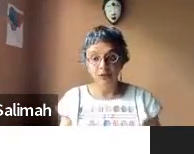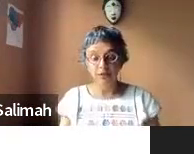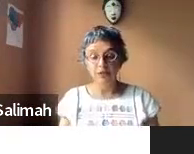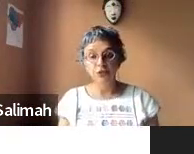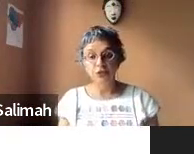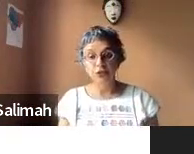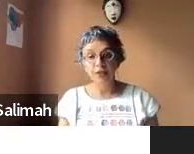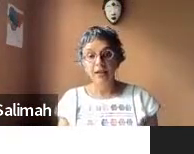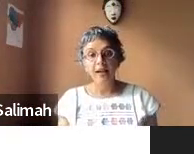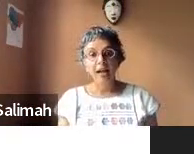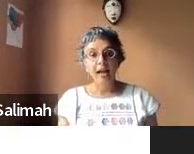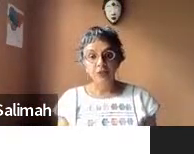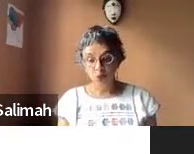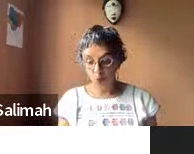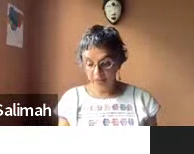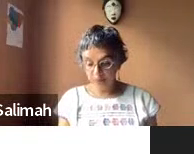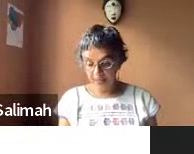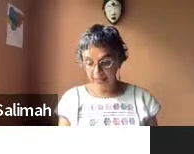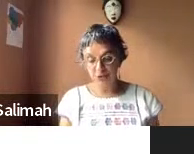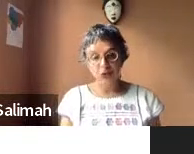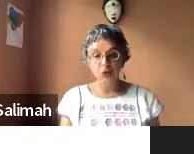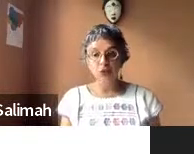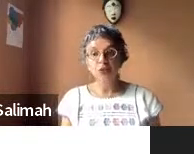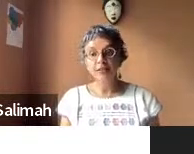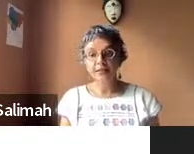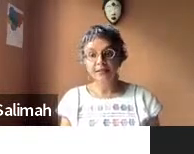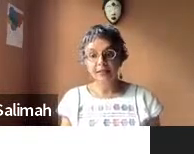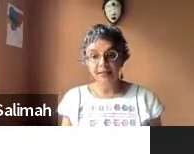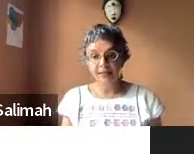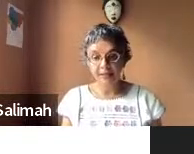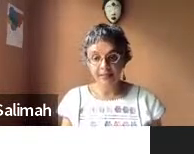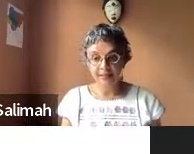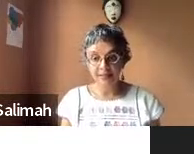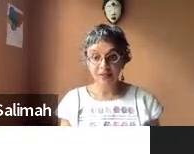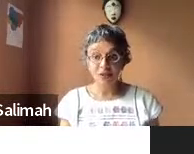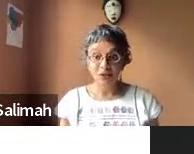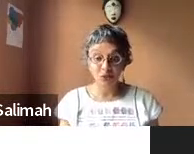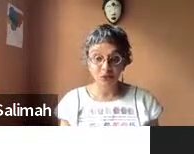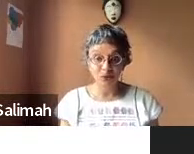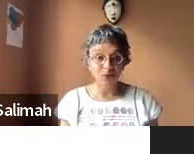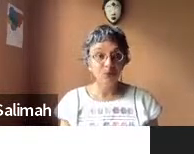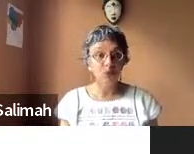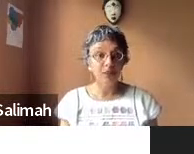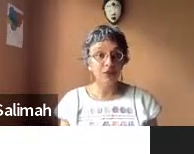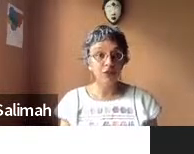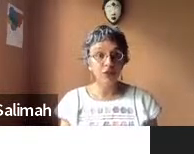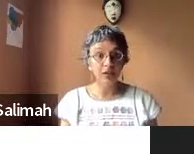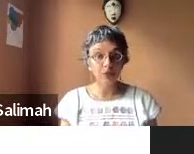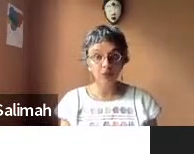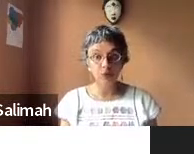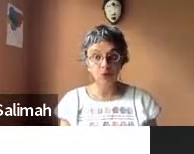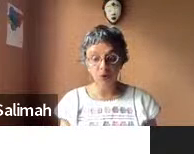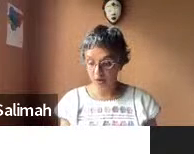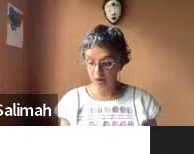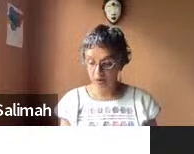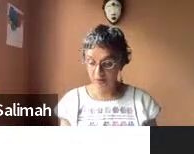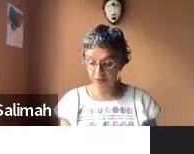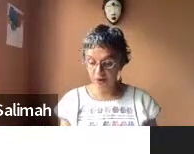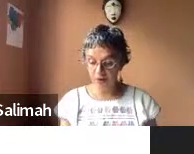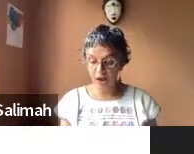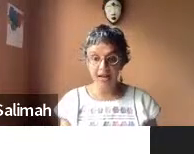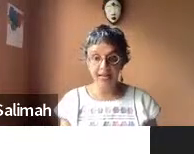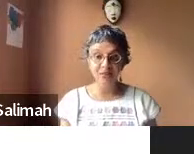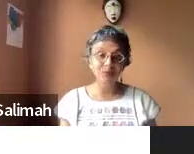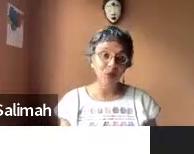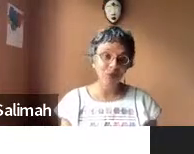in agriculture? And one place to look is youth, which we know